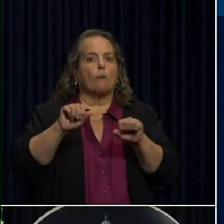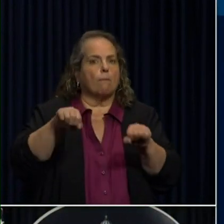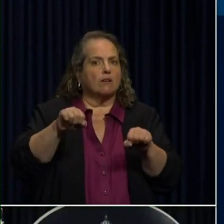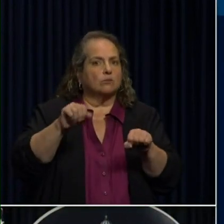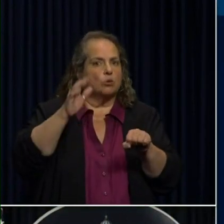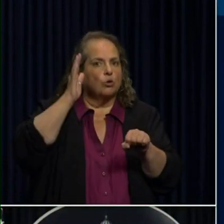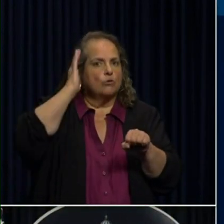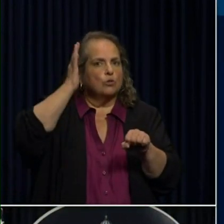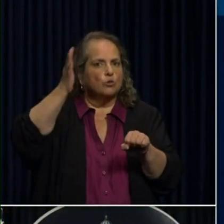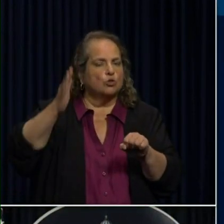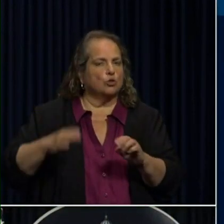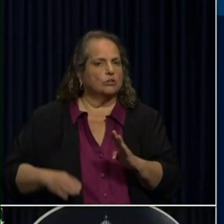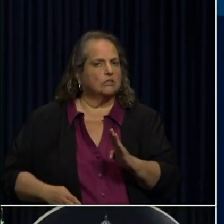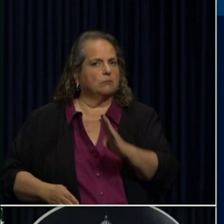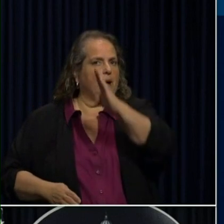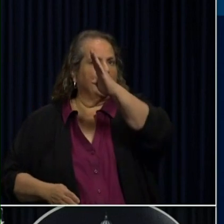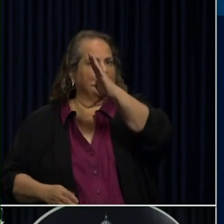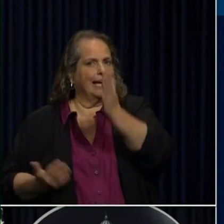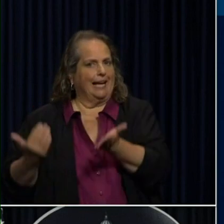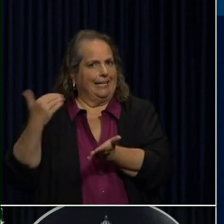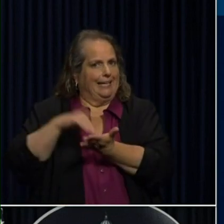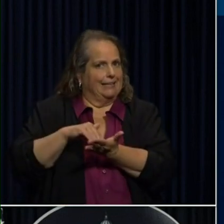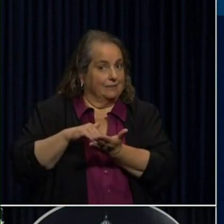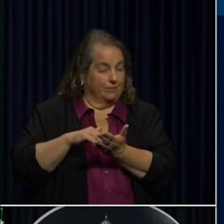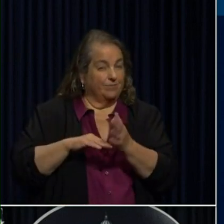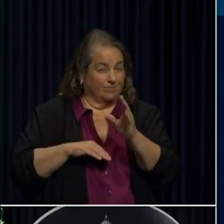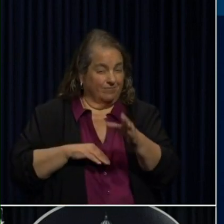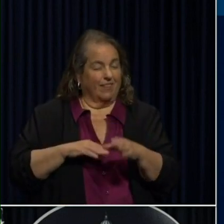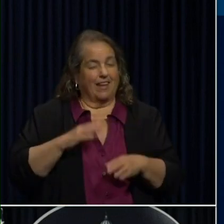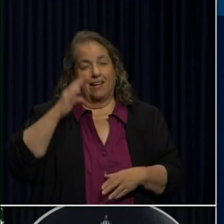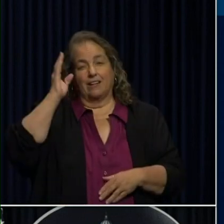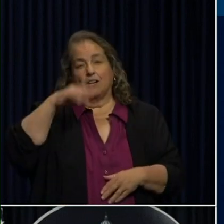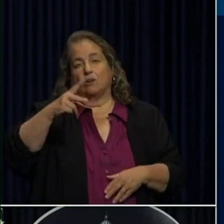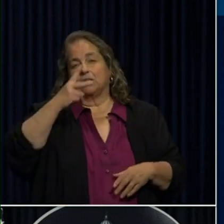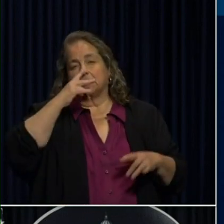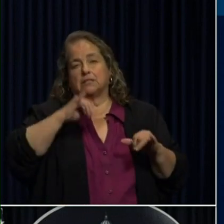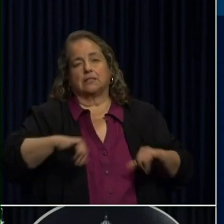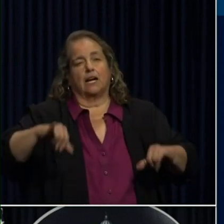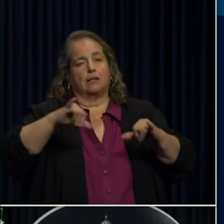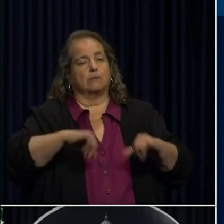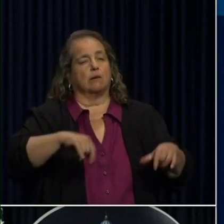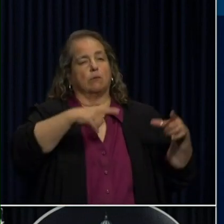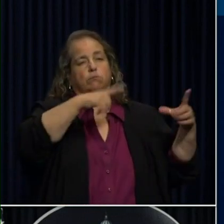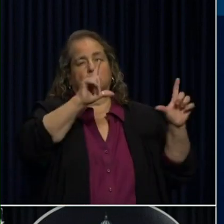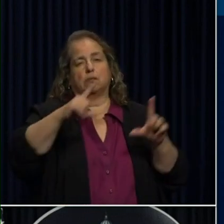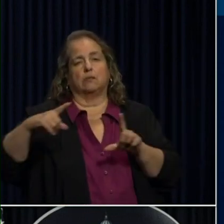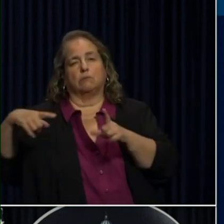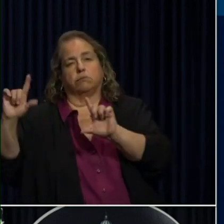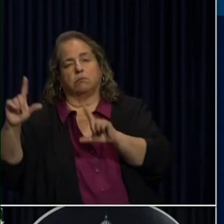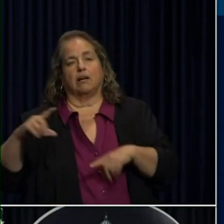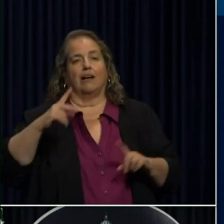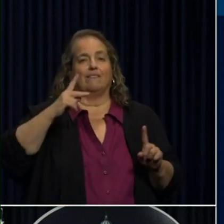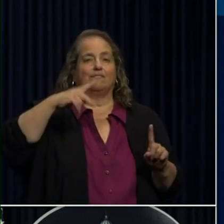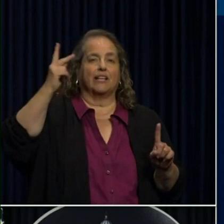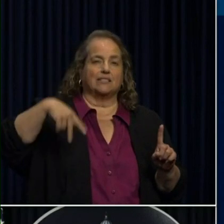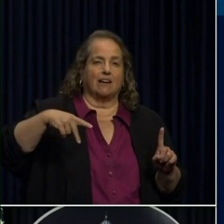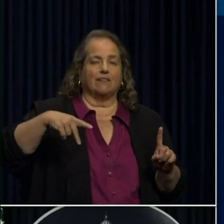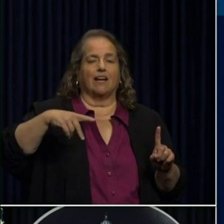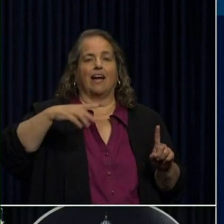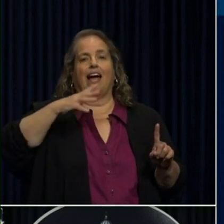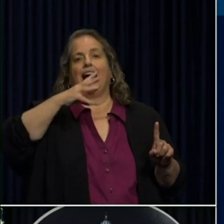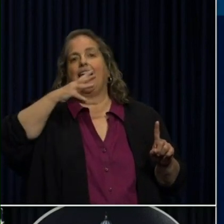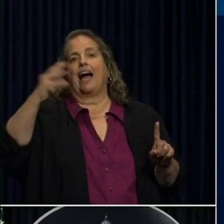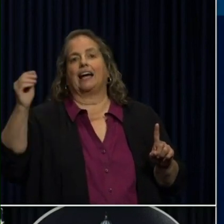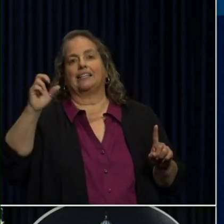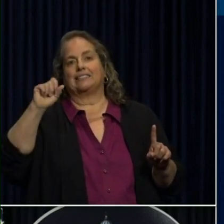up Philadelphia versus St. Louis? We have. I know this is ingrained in your memory now. Somebody actually sent a stained